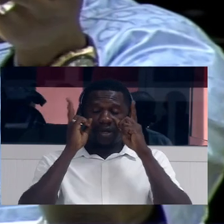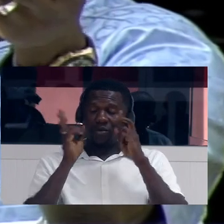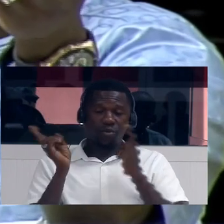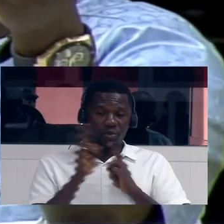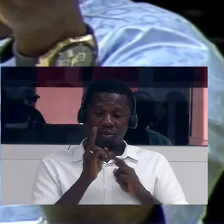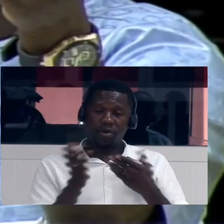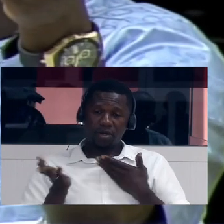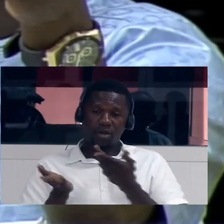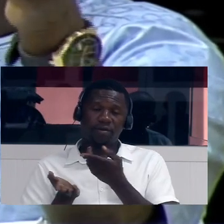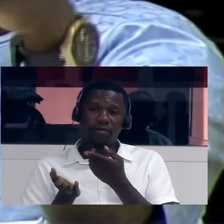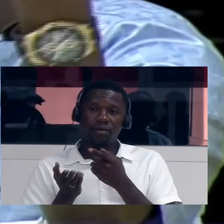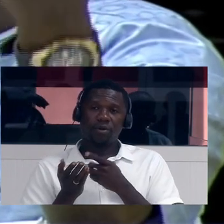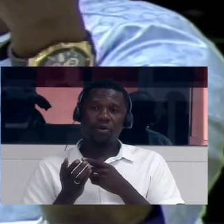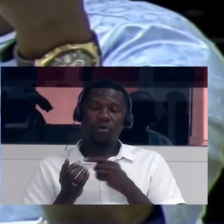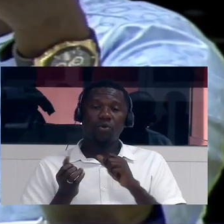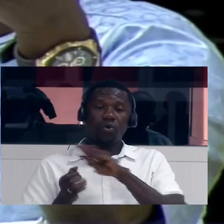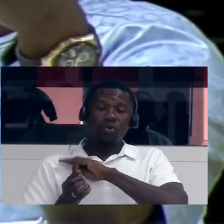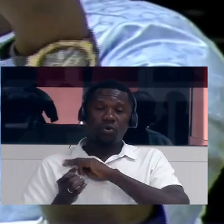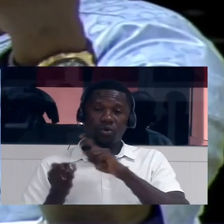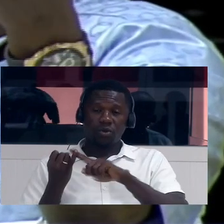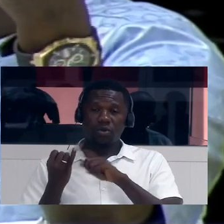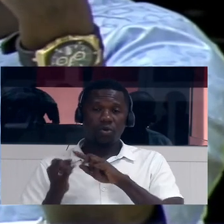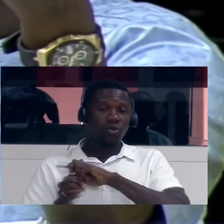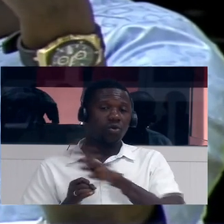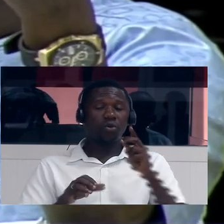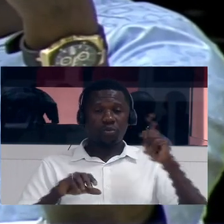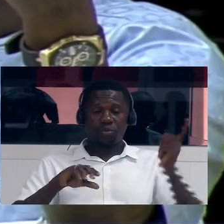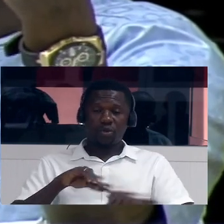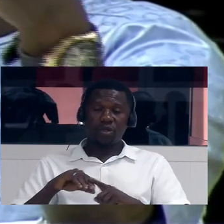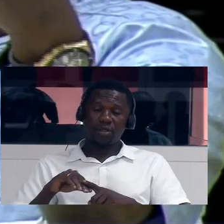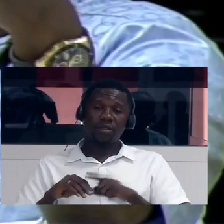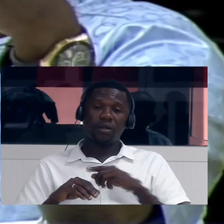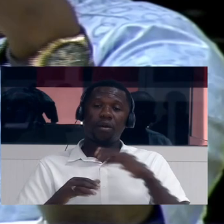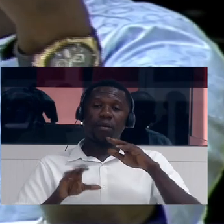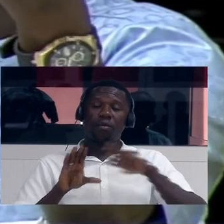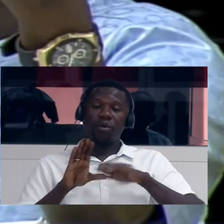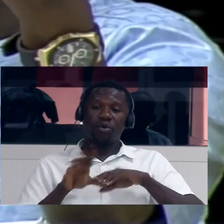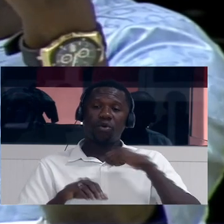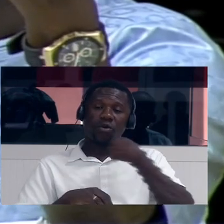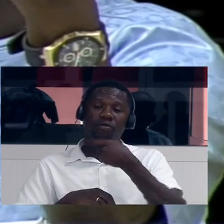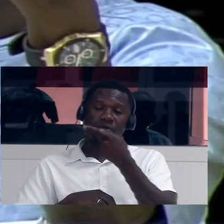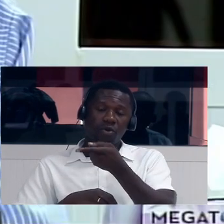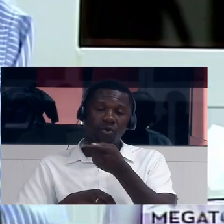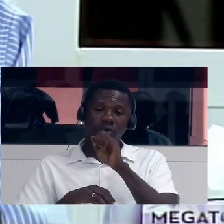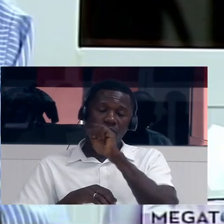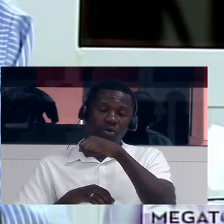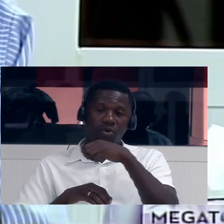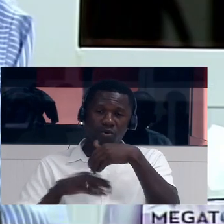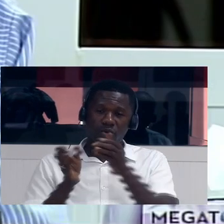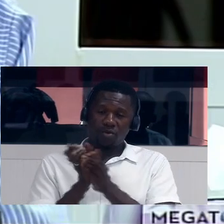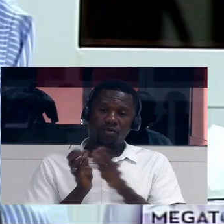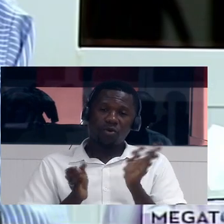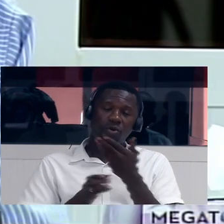live ammunition. Yeah. You also did not punish members of your forces for